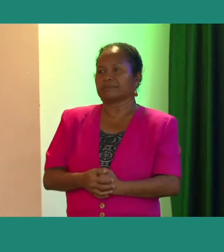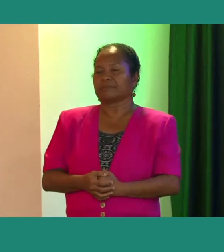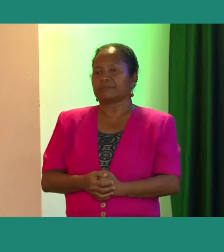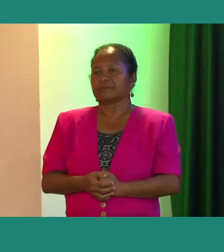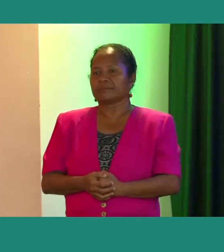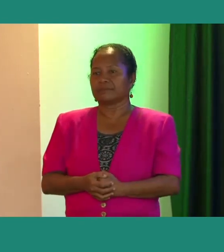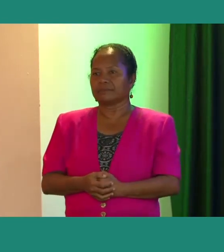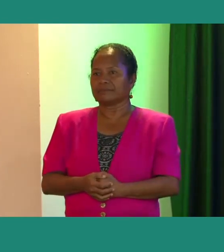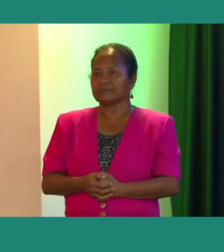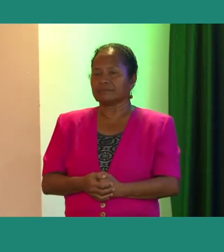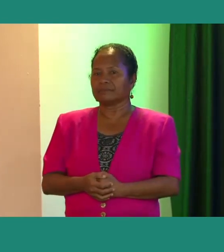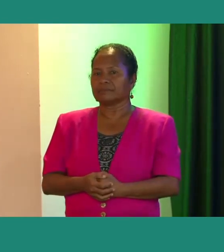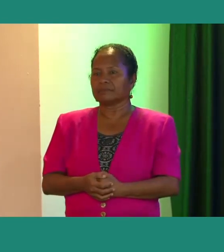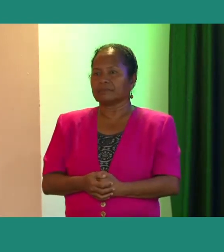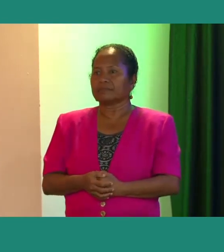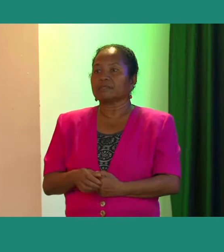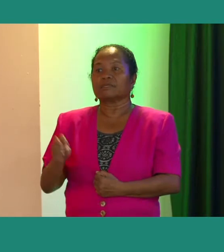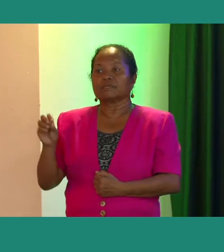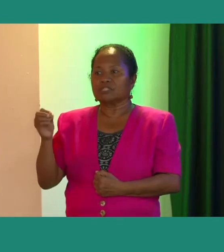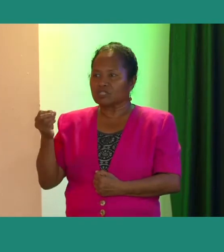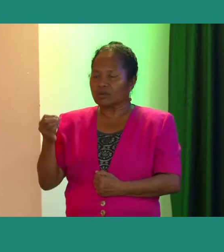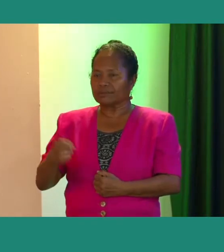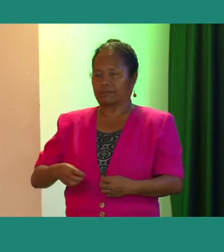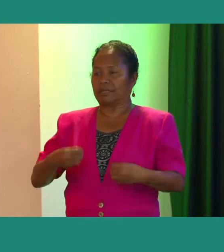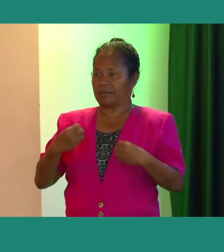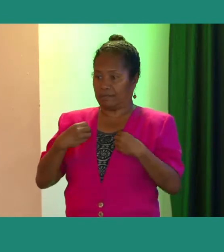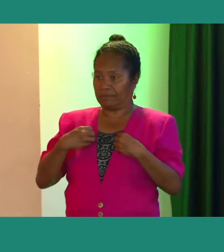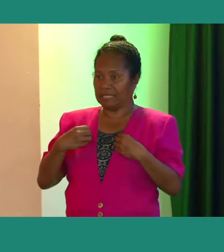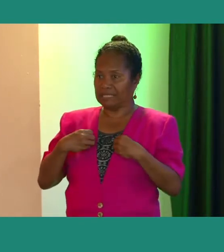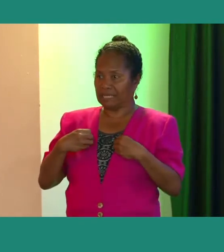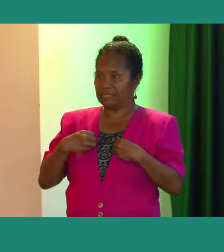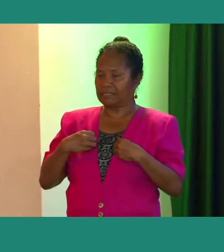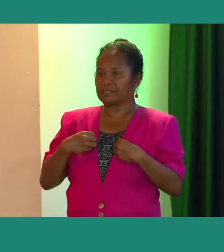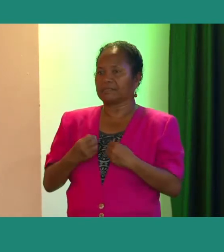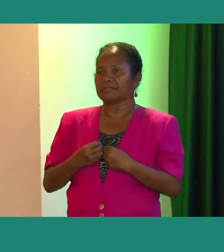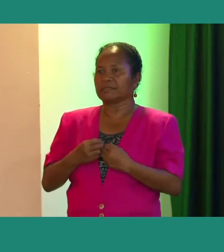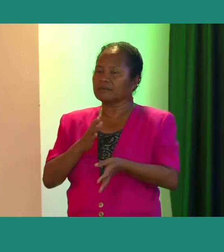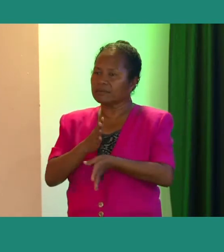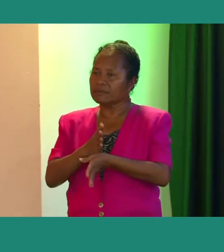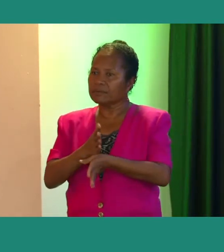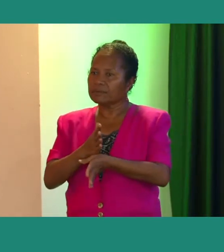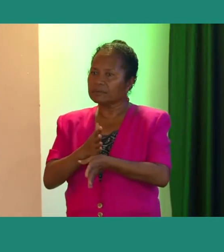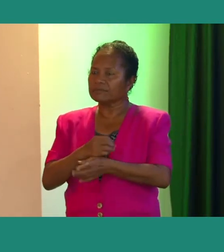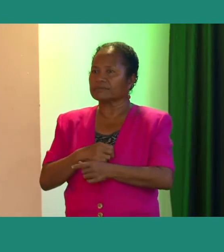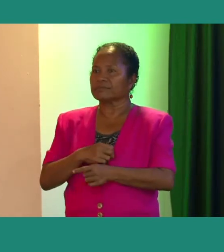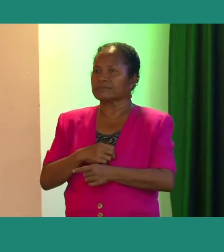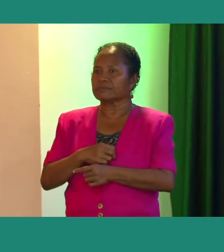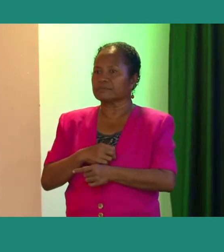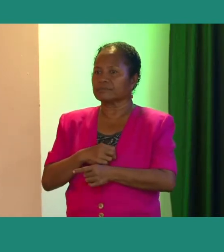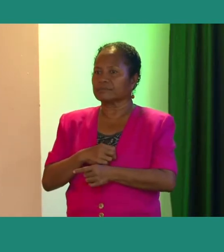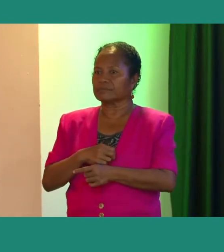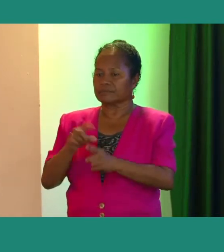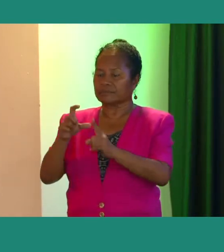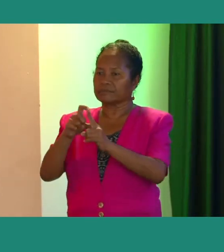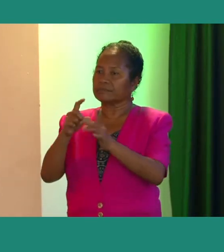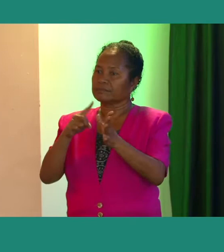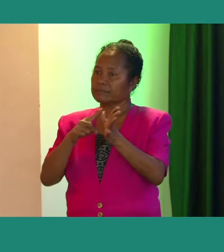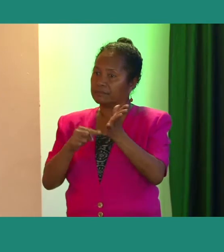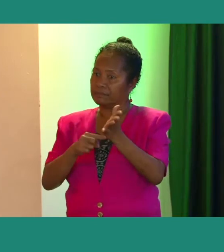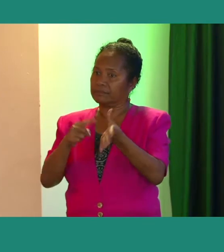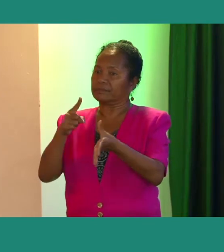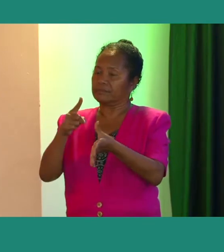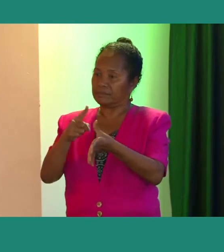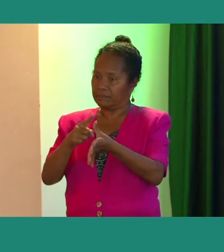And the Harvard Business Review showed this. So data suggests that for diversity to